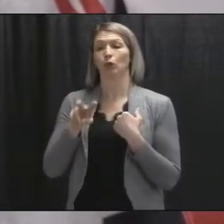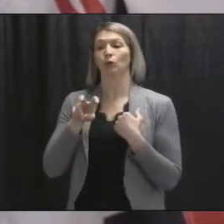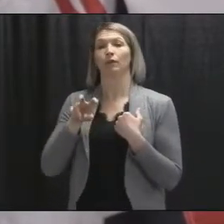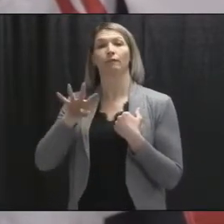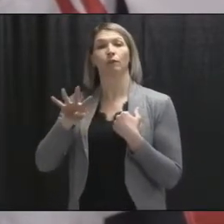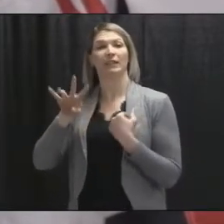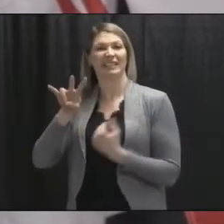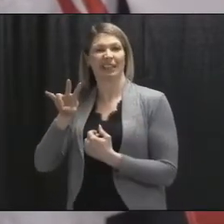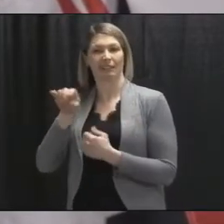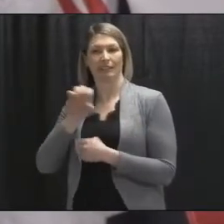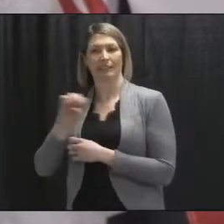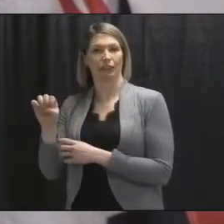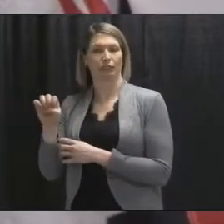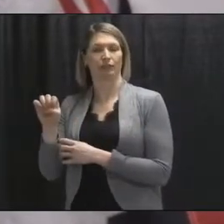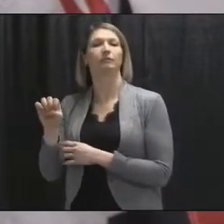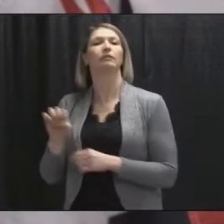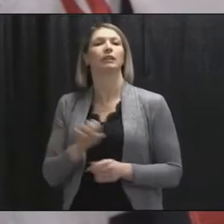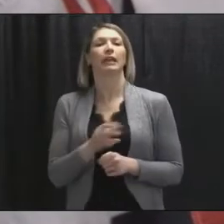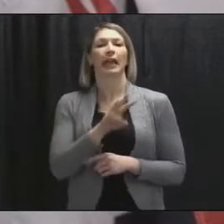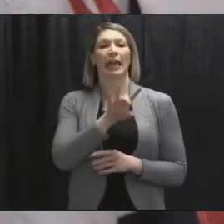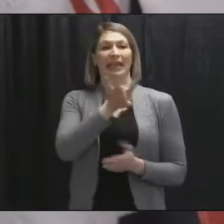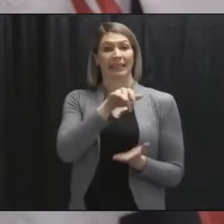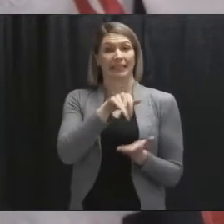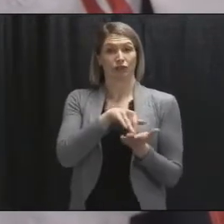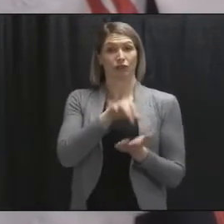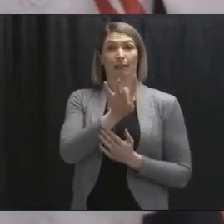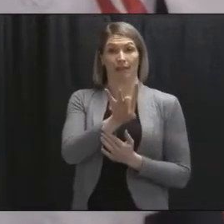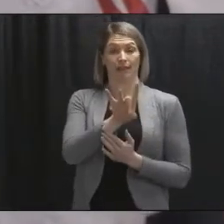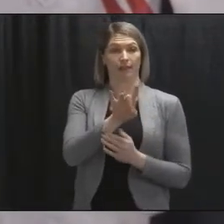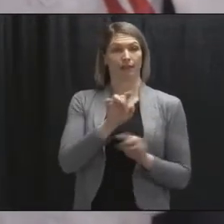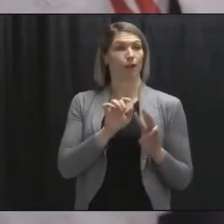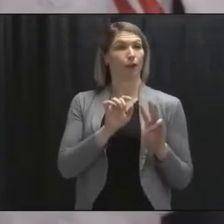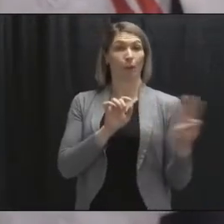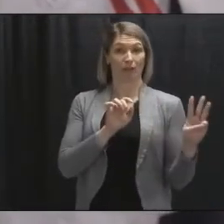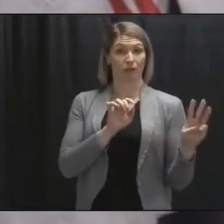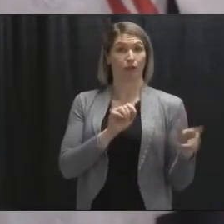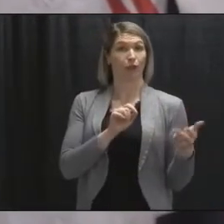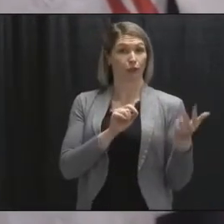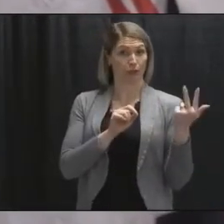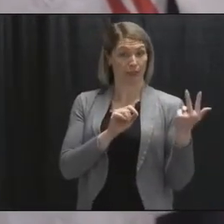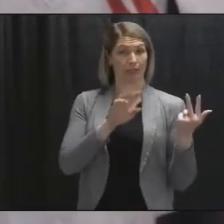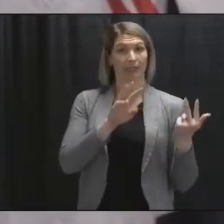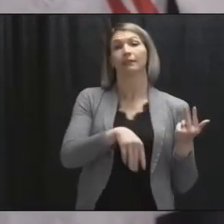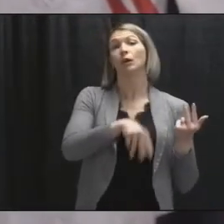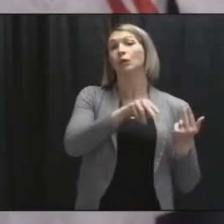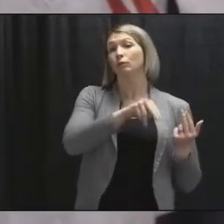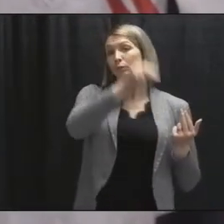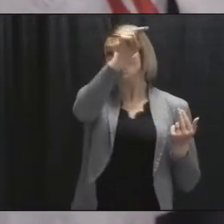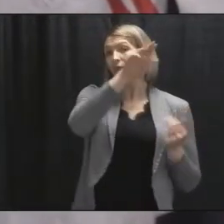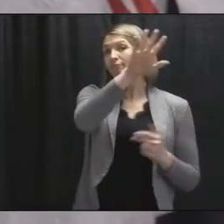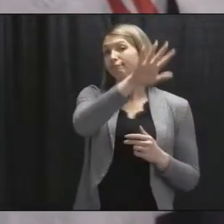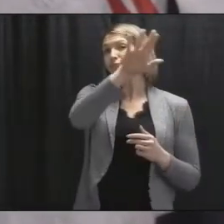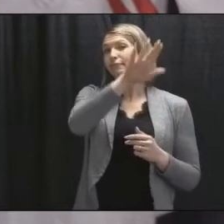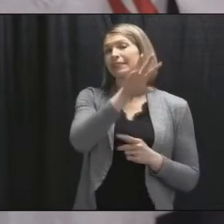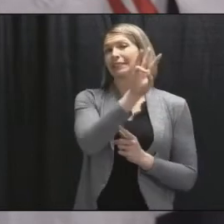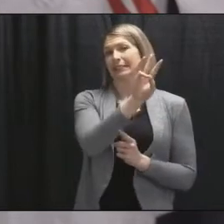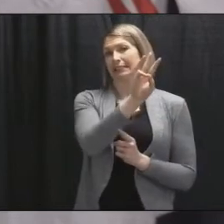cases in Eastern Health, 8 in Central Health, 3 in Western Health, and 6 in Labrador-Grenfell Health